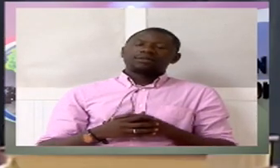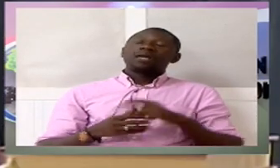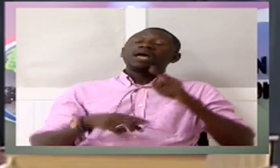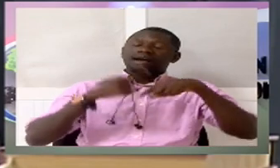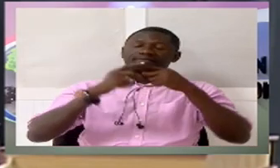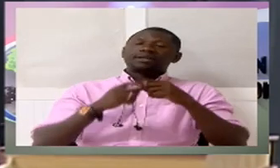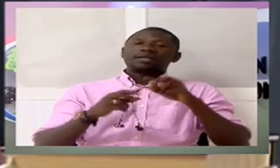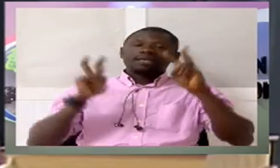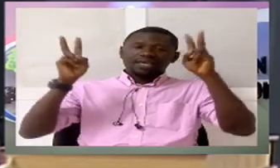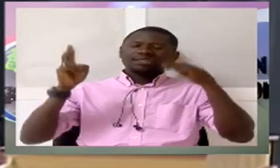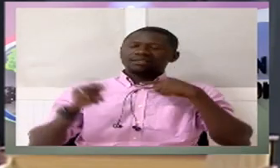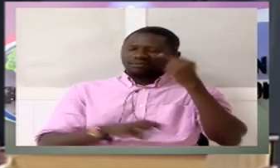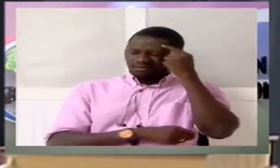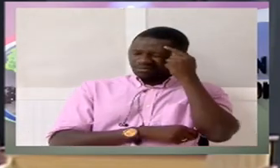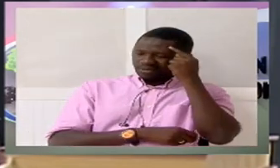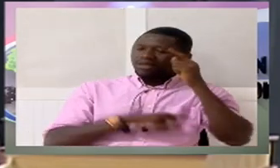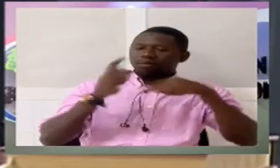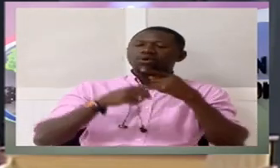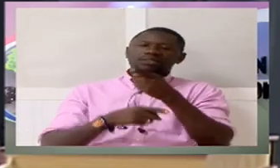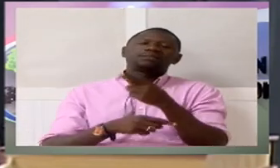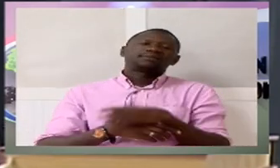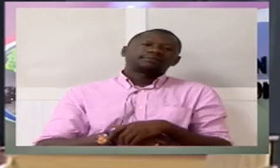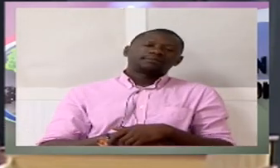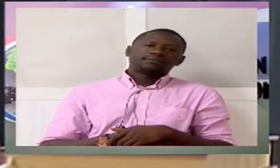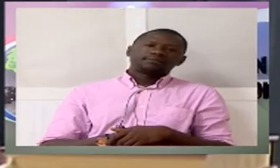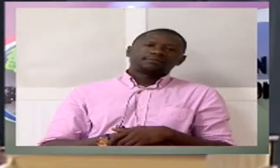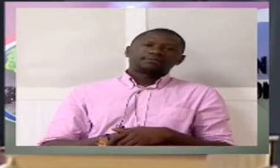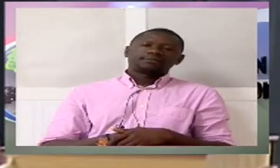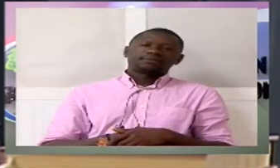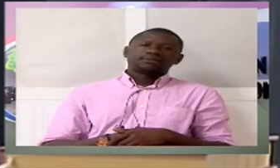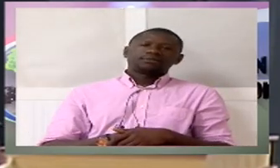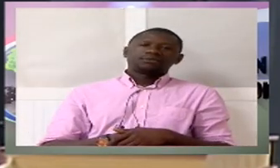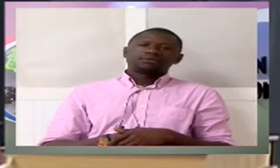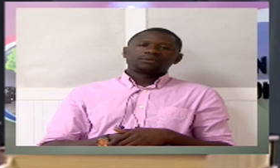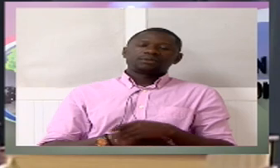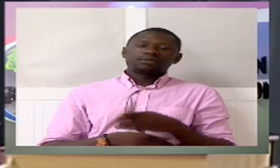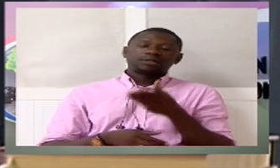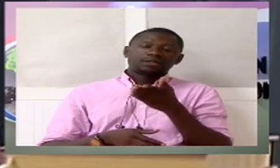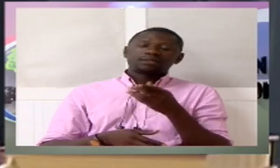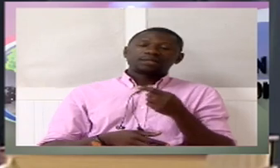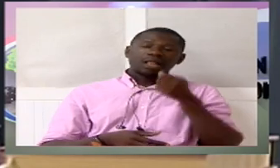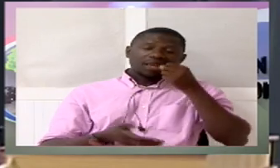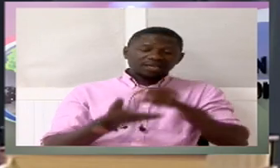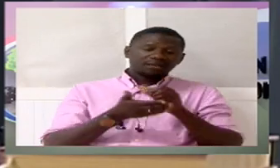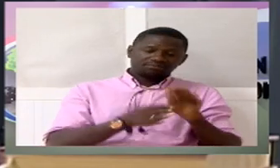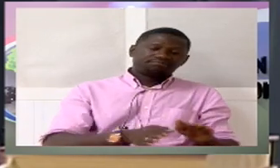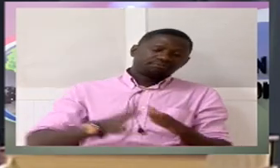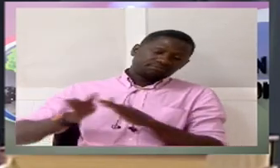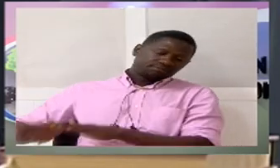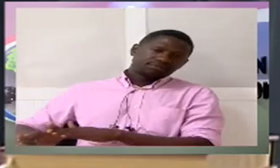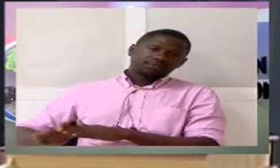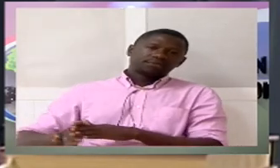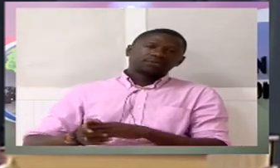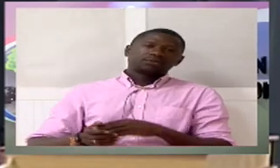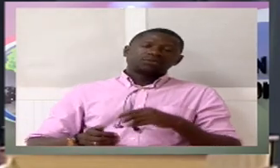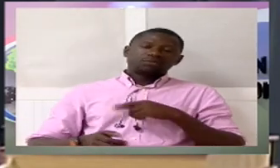Then he said, but he will consider it. So we later now set aside. So I set that letter aside.